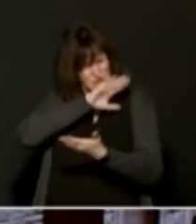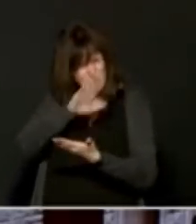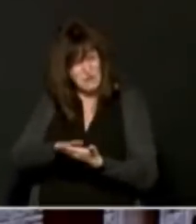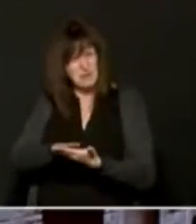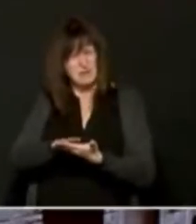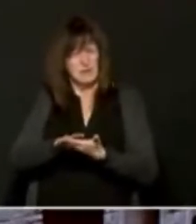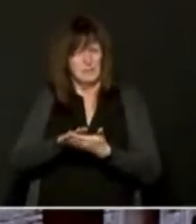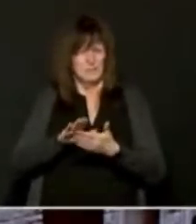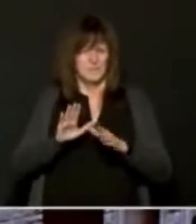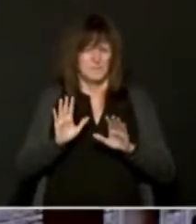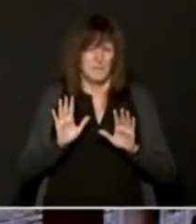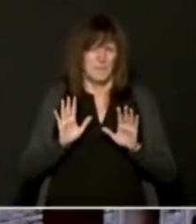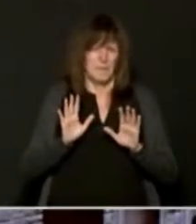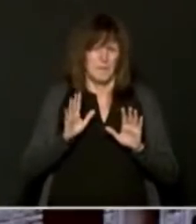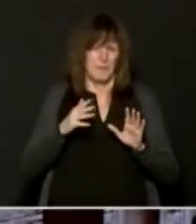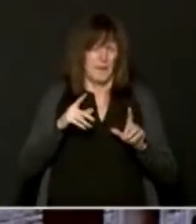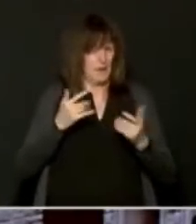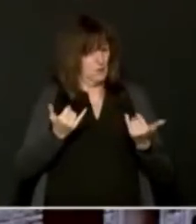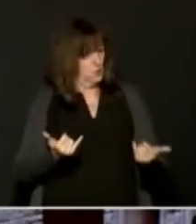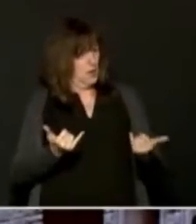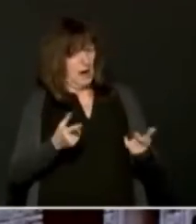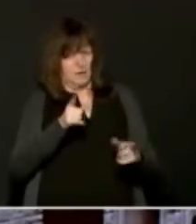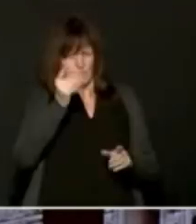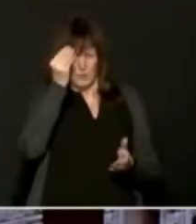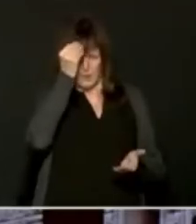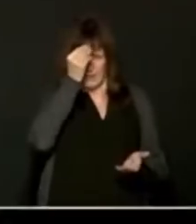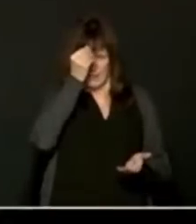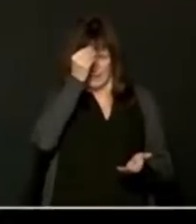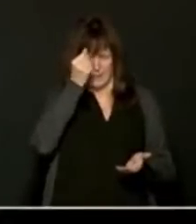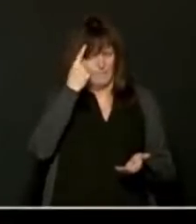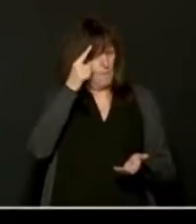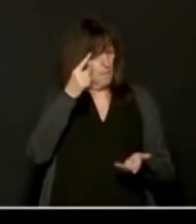and impacting 2 weeks from now. Follow up.